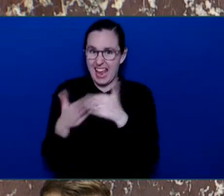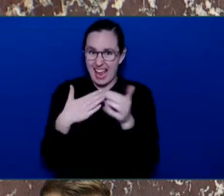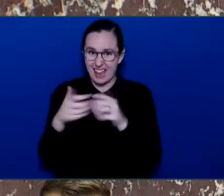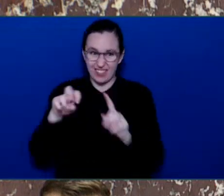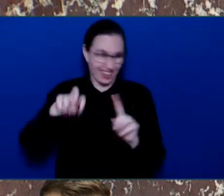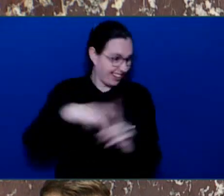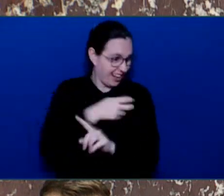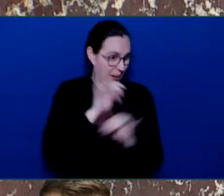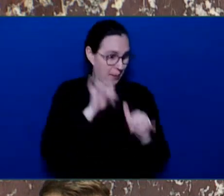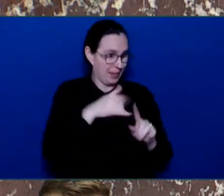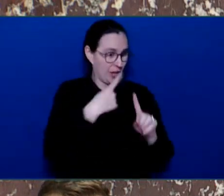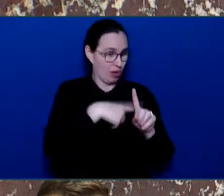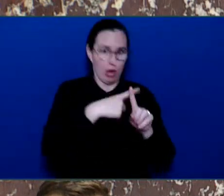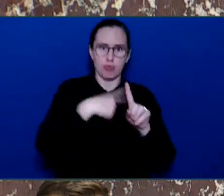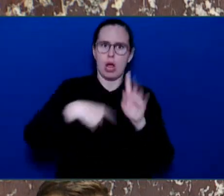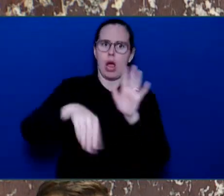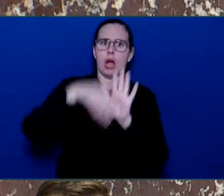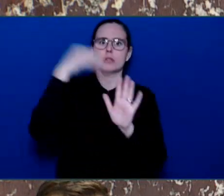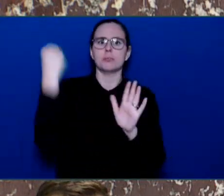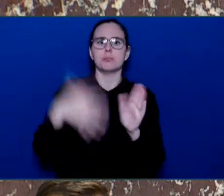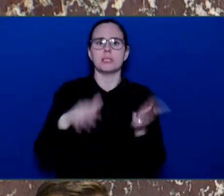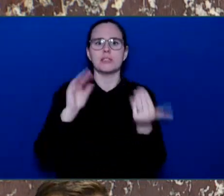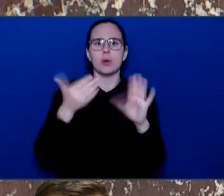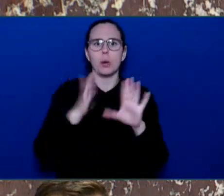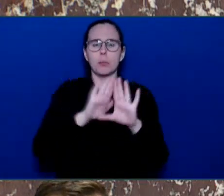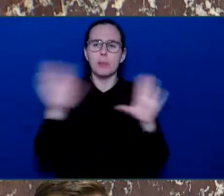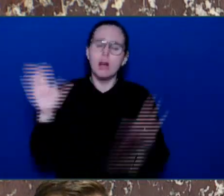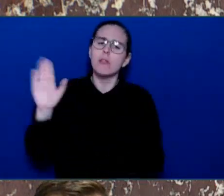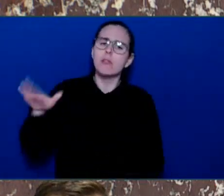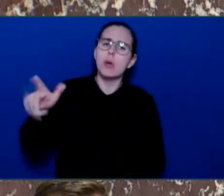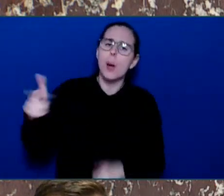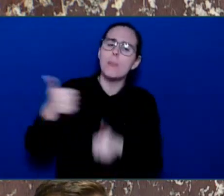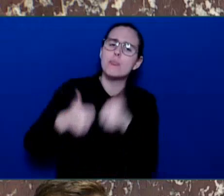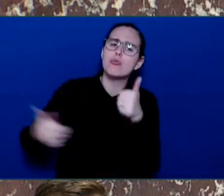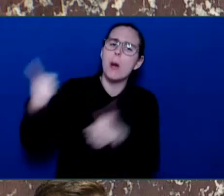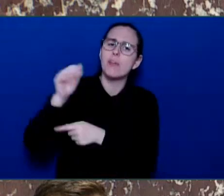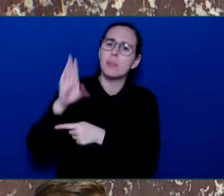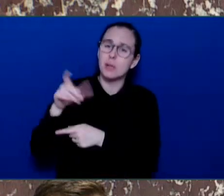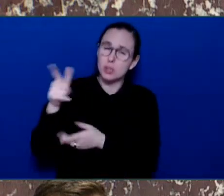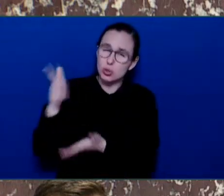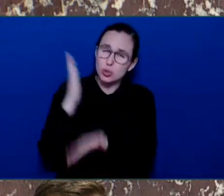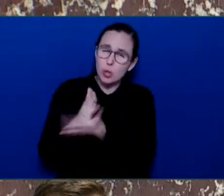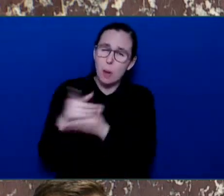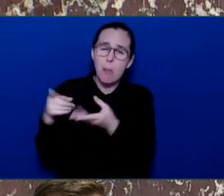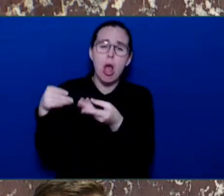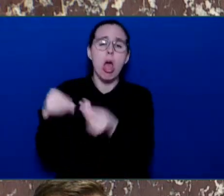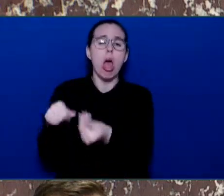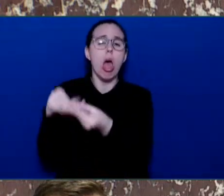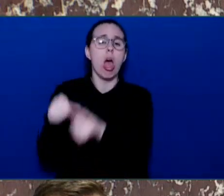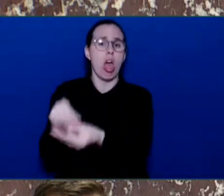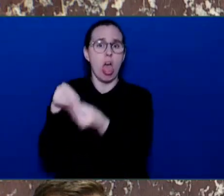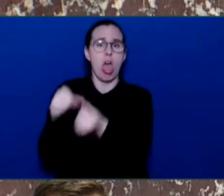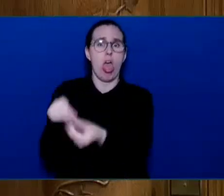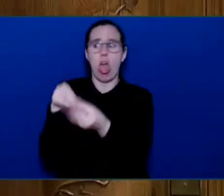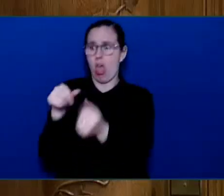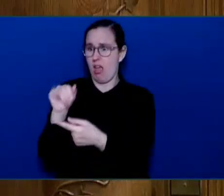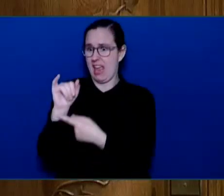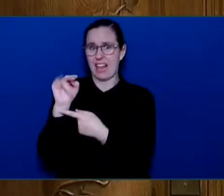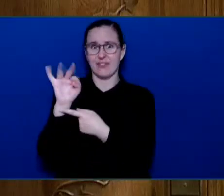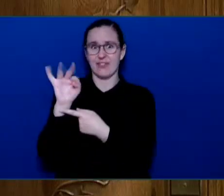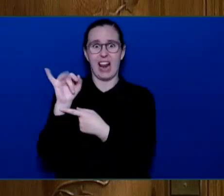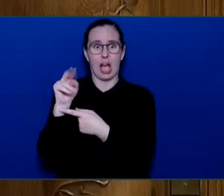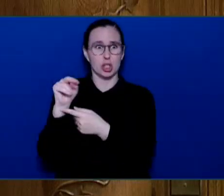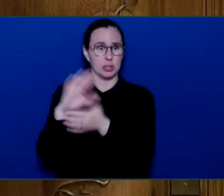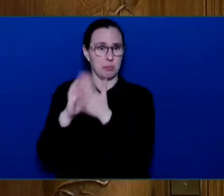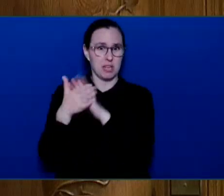and record-breaking inflationary deficits that are breaking the backs of middle-class families like James and his husband?